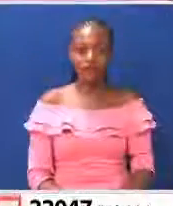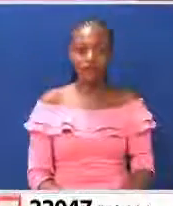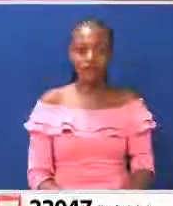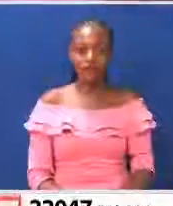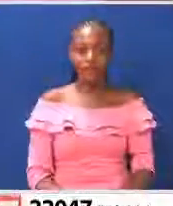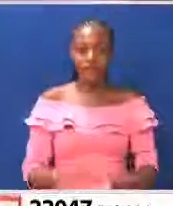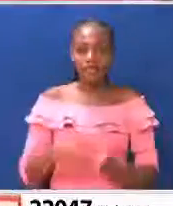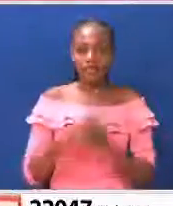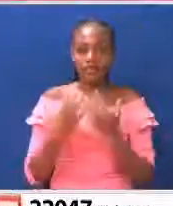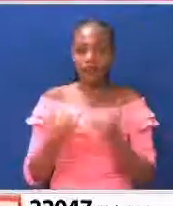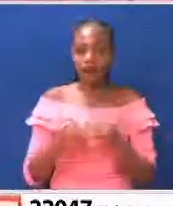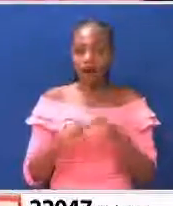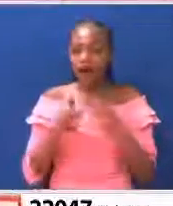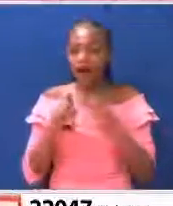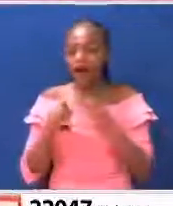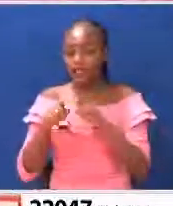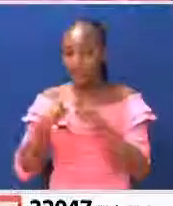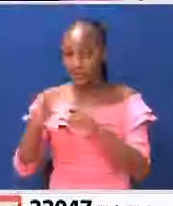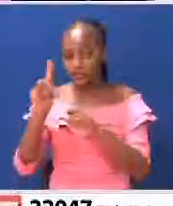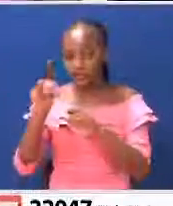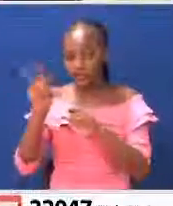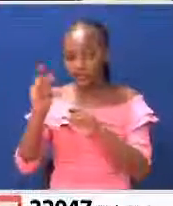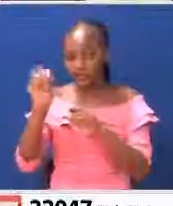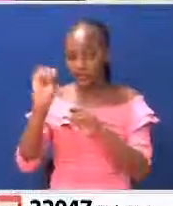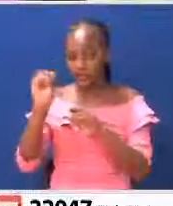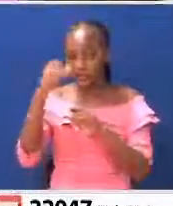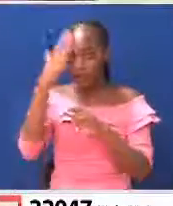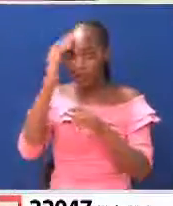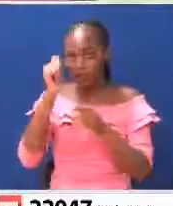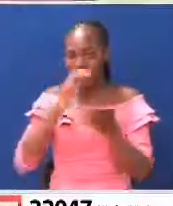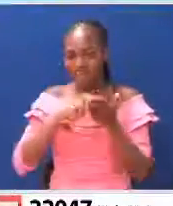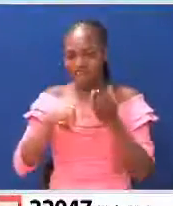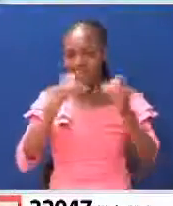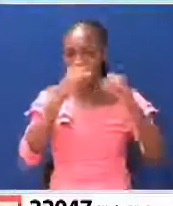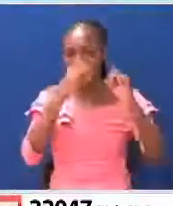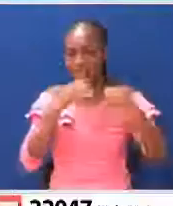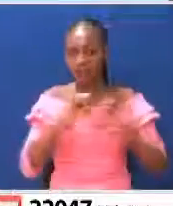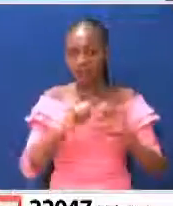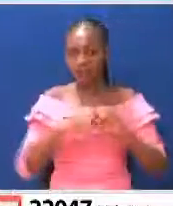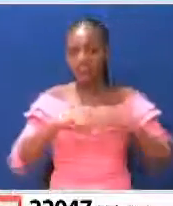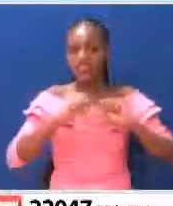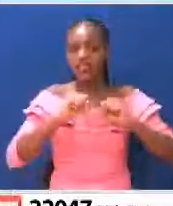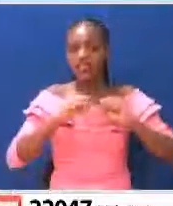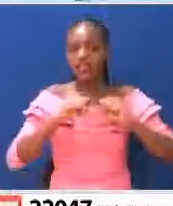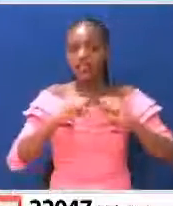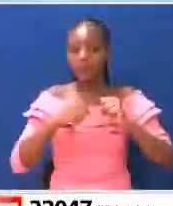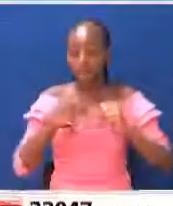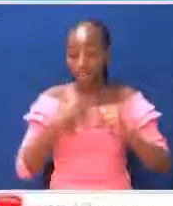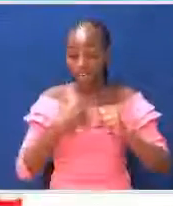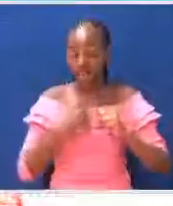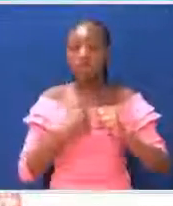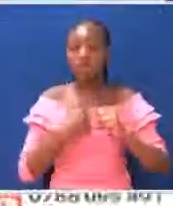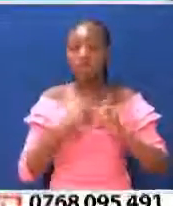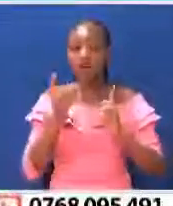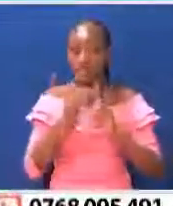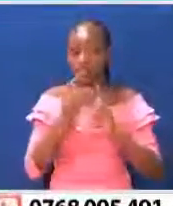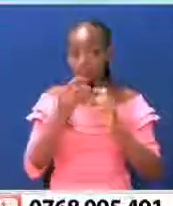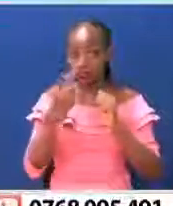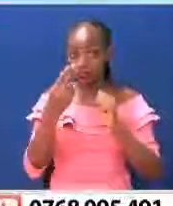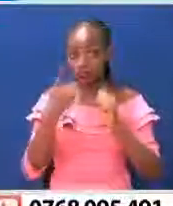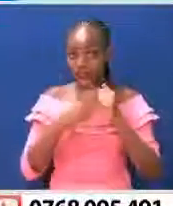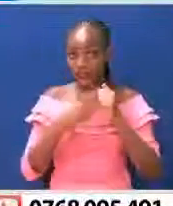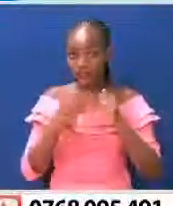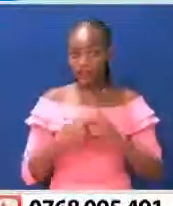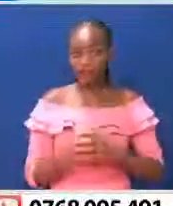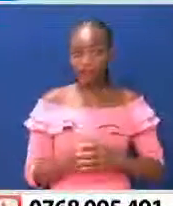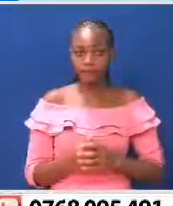This time, accusing NMS for failing to implement the conditions agreed upon on the back-to-work